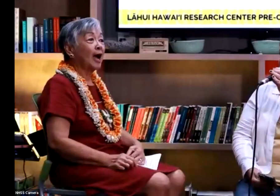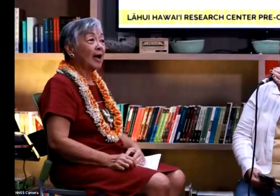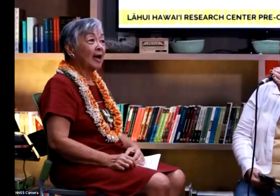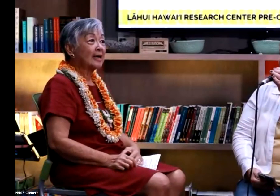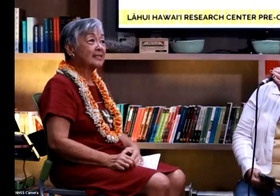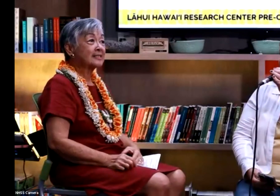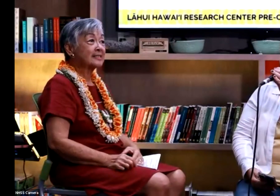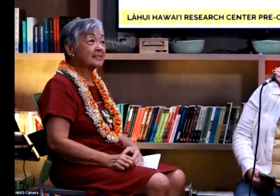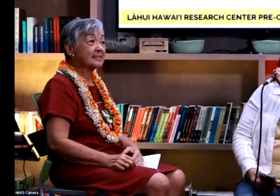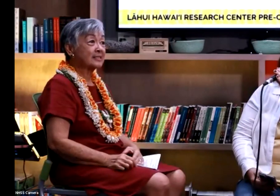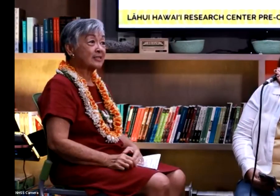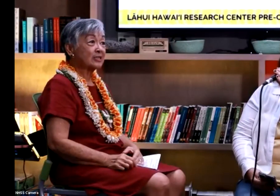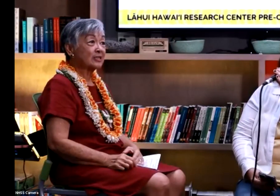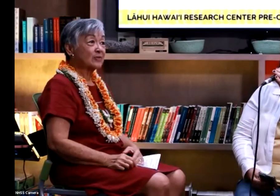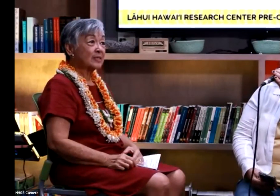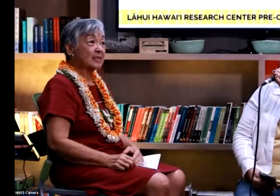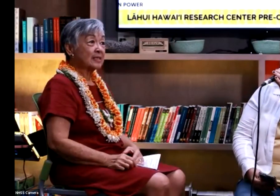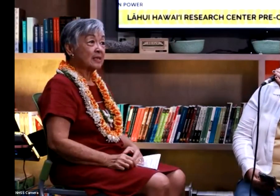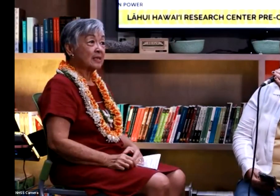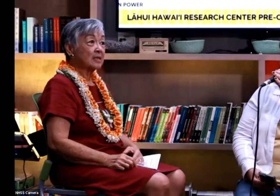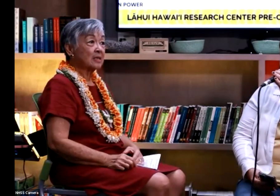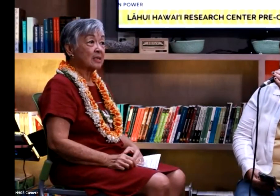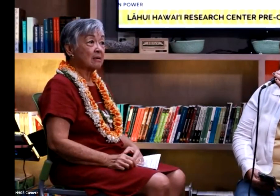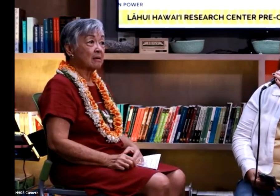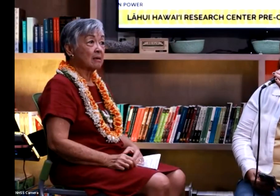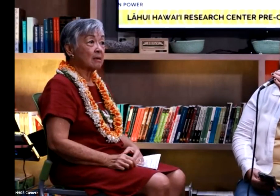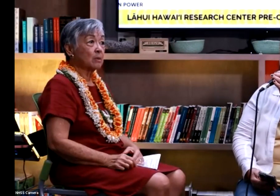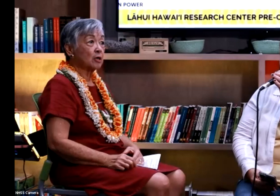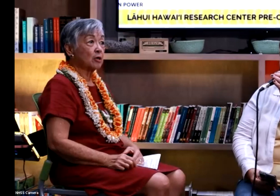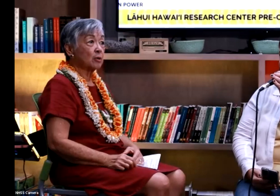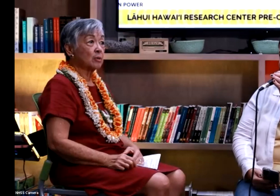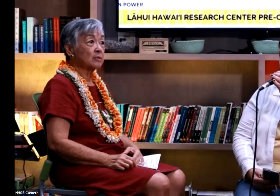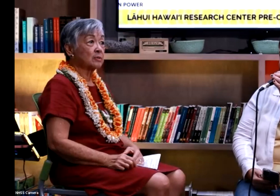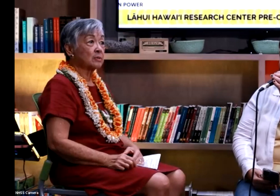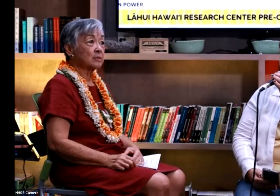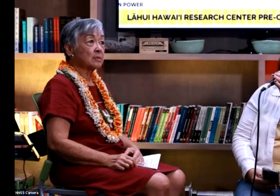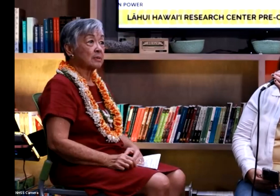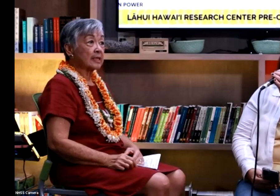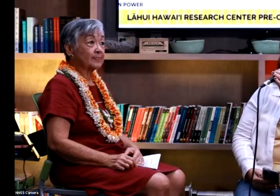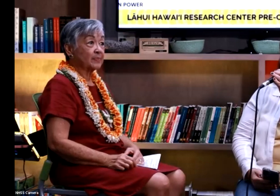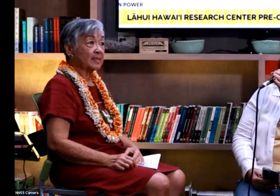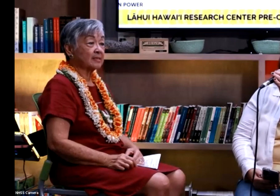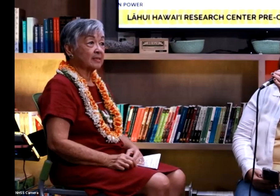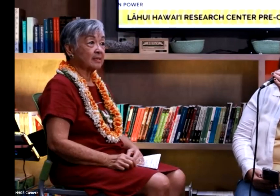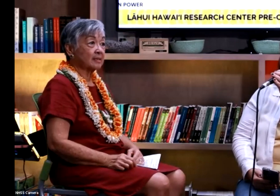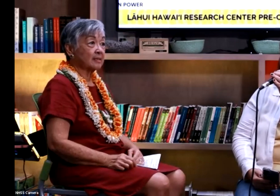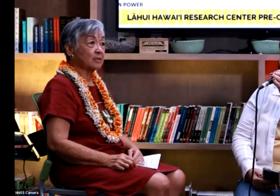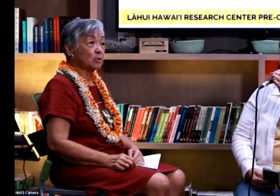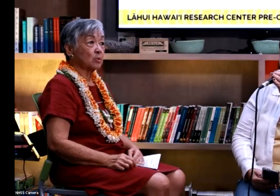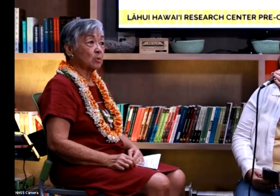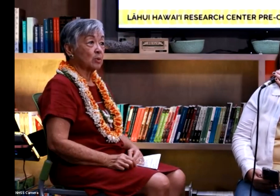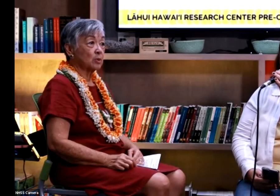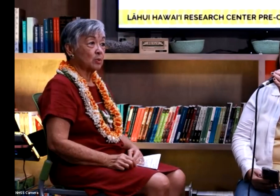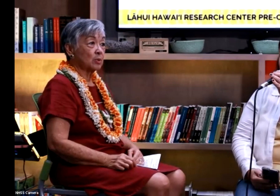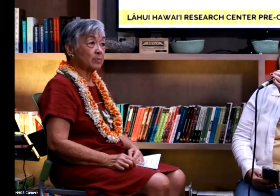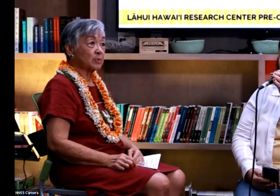part of the Lahui Hawaii Research Center conference, the theme of the conference is Hulu Kupuna,